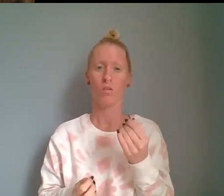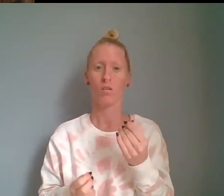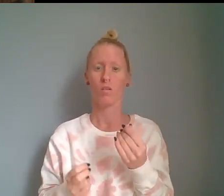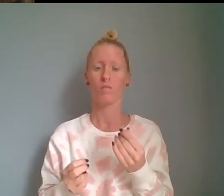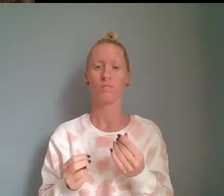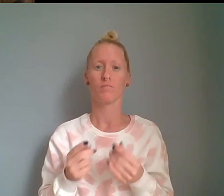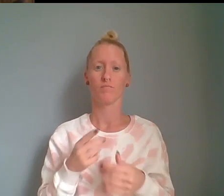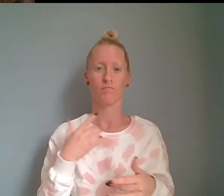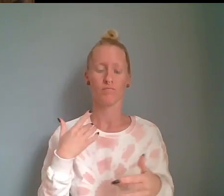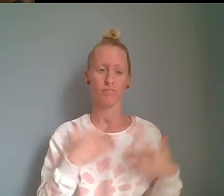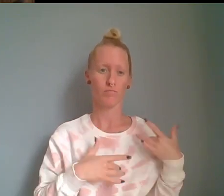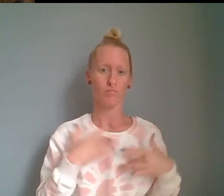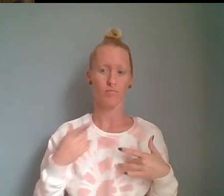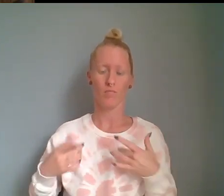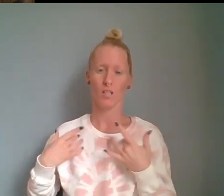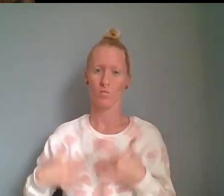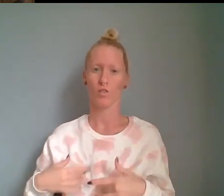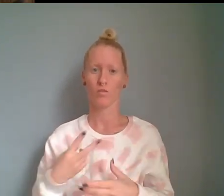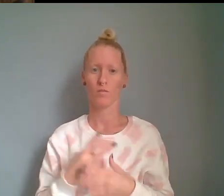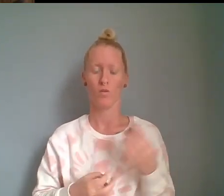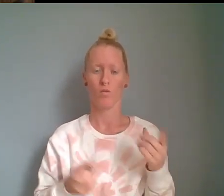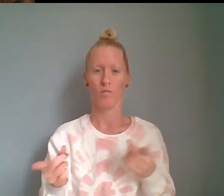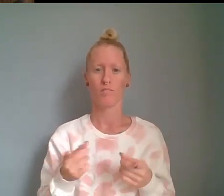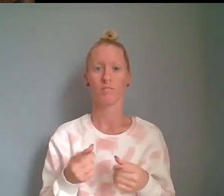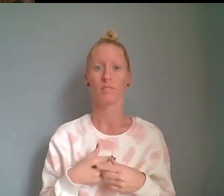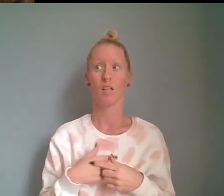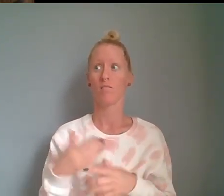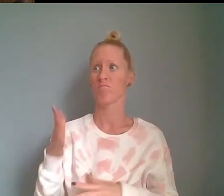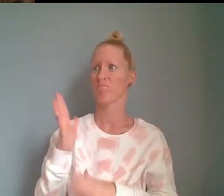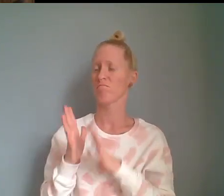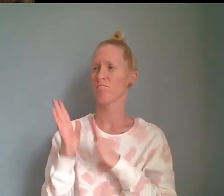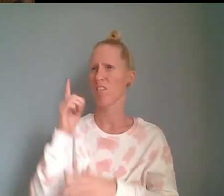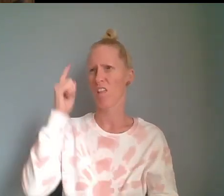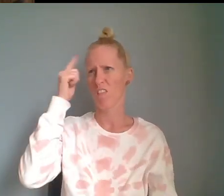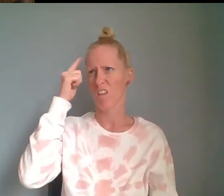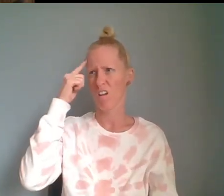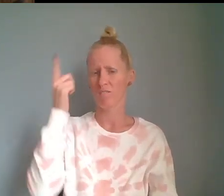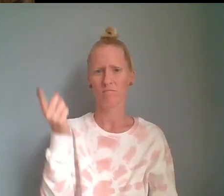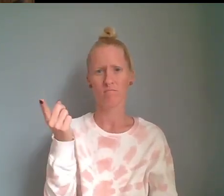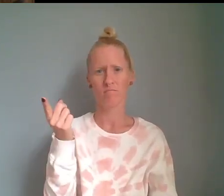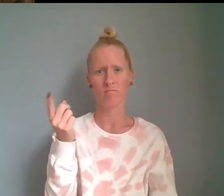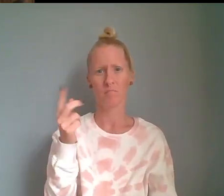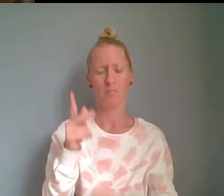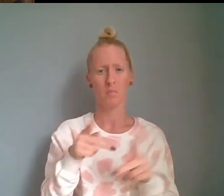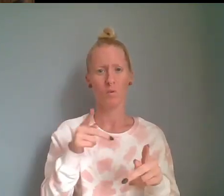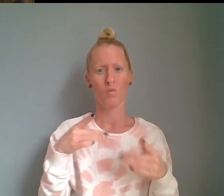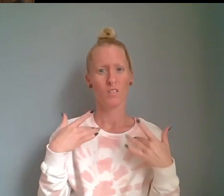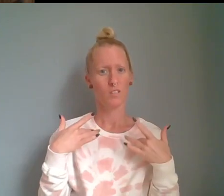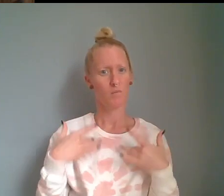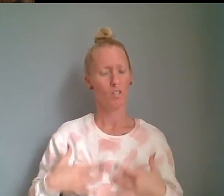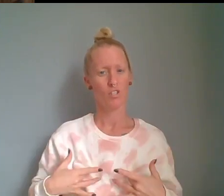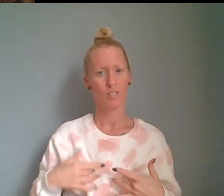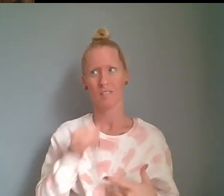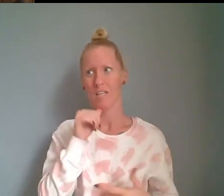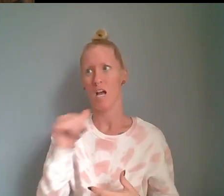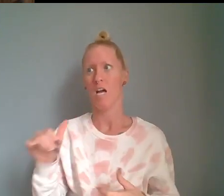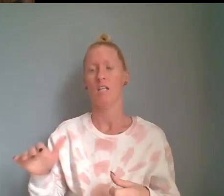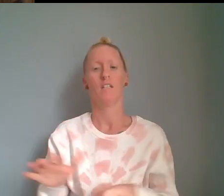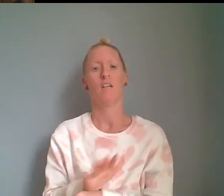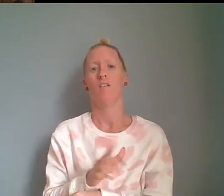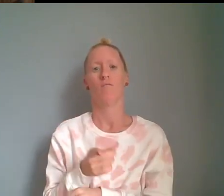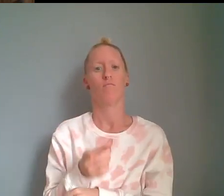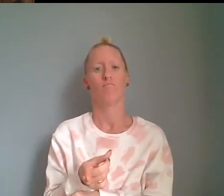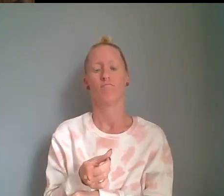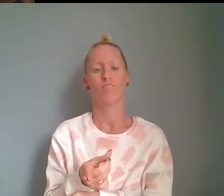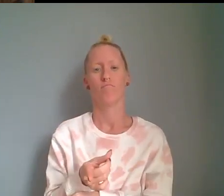and depression. And it used to be thought that it was just that in people with depression, they didn't have enough of